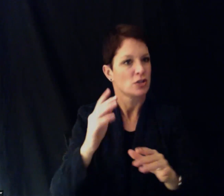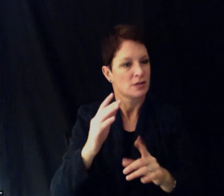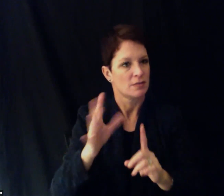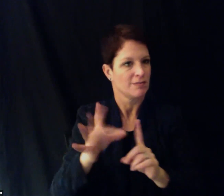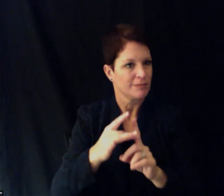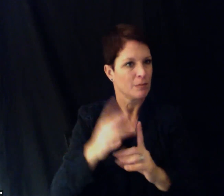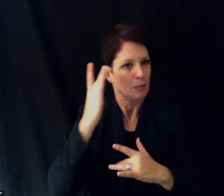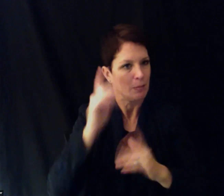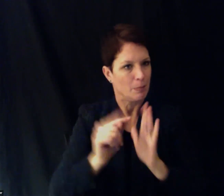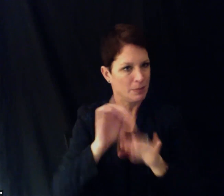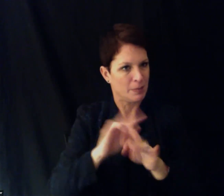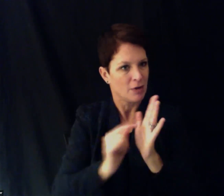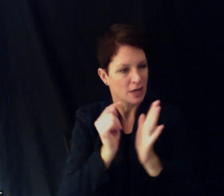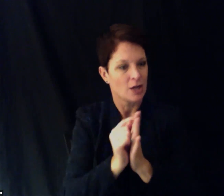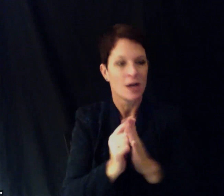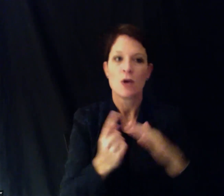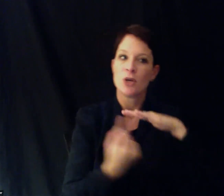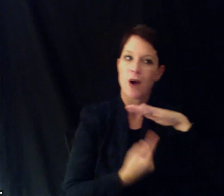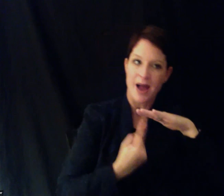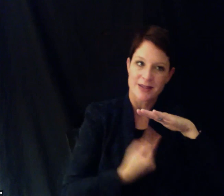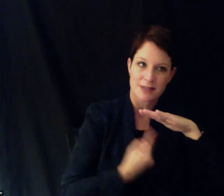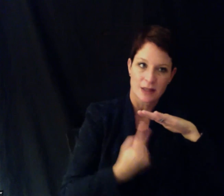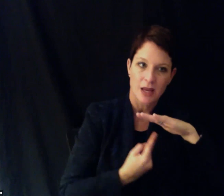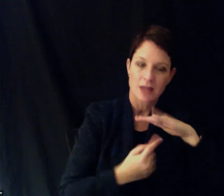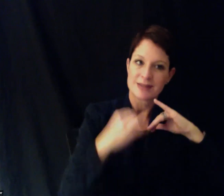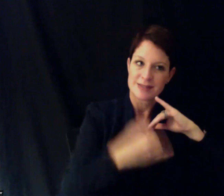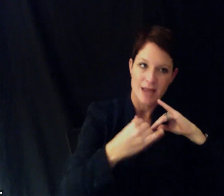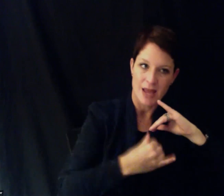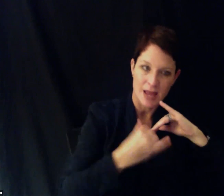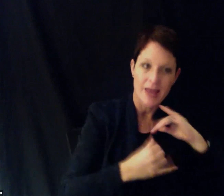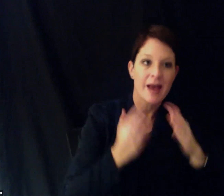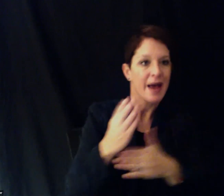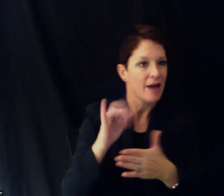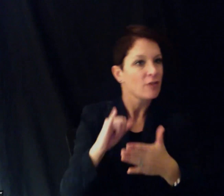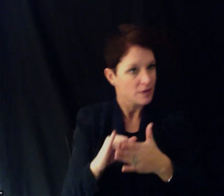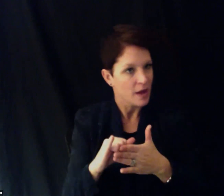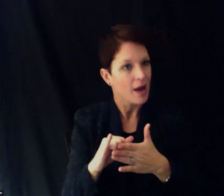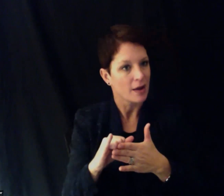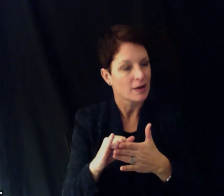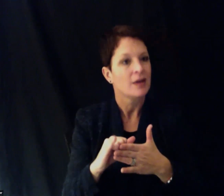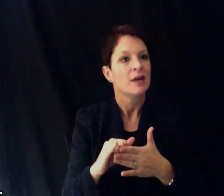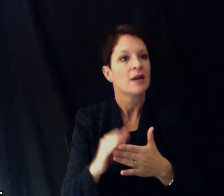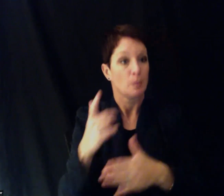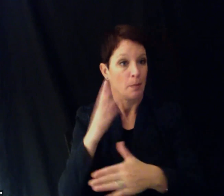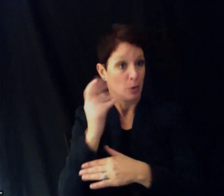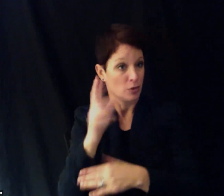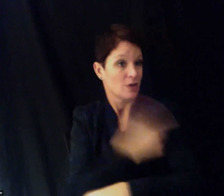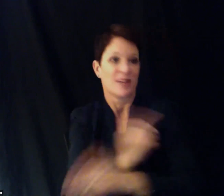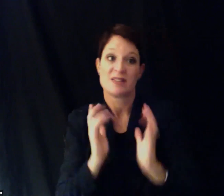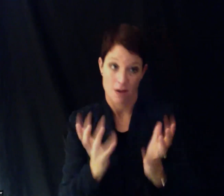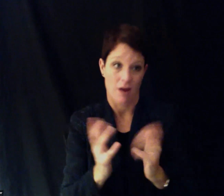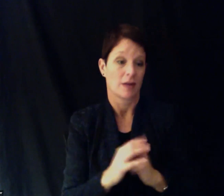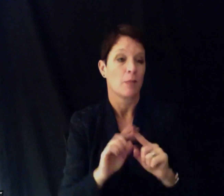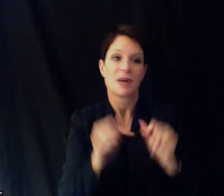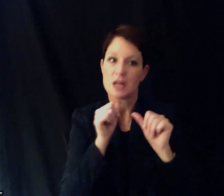should be isolating. Of course, you shouldn't come out and get your booster, but anytime after that is fine.